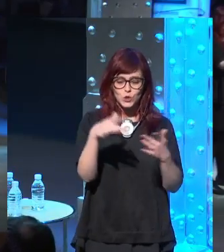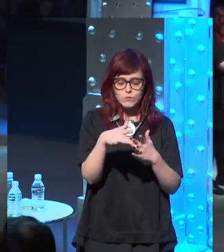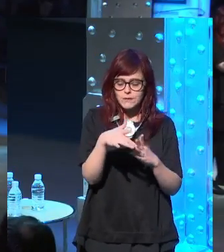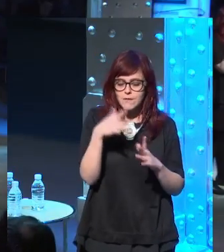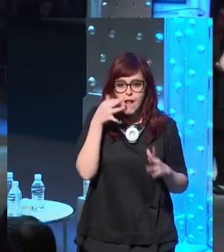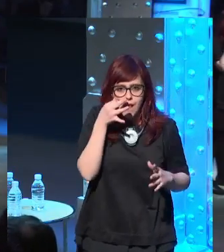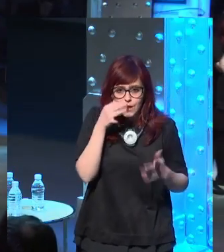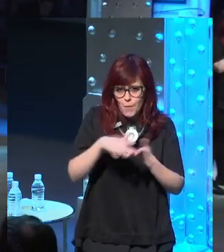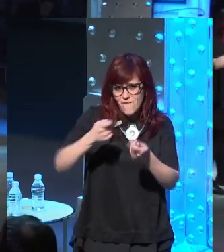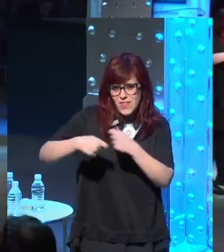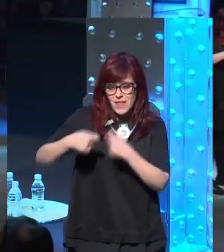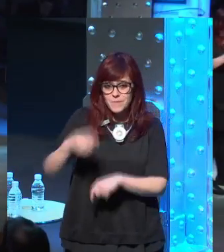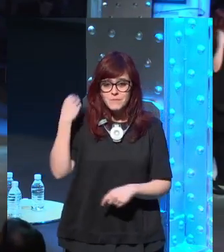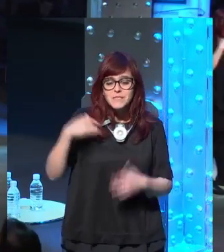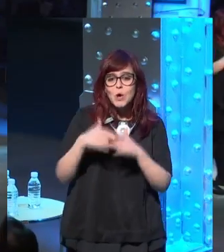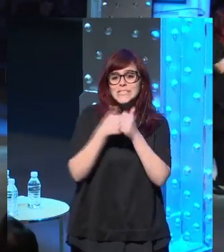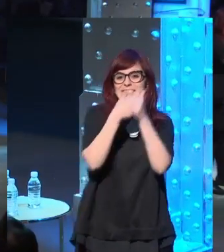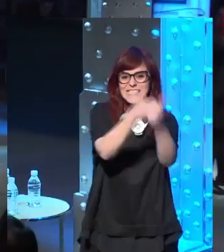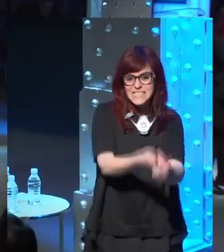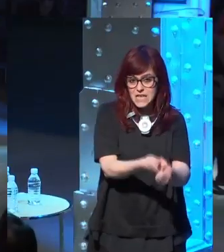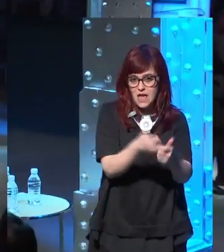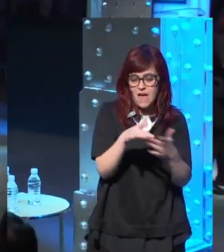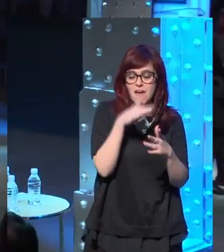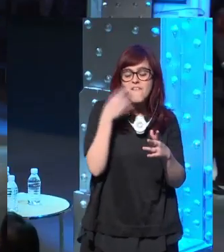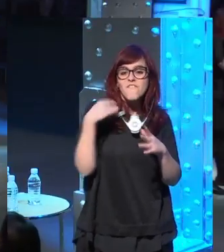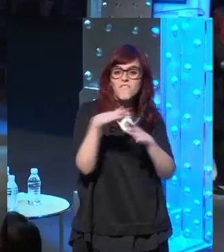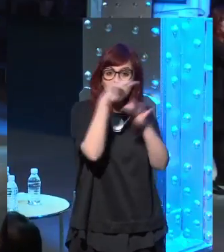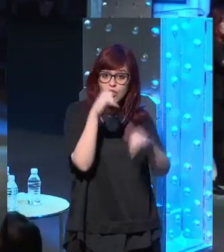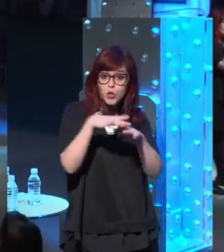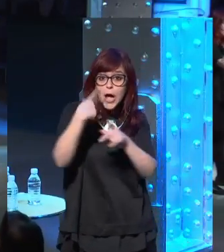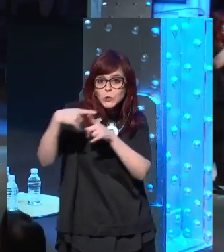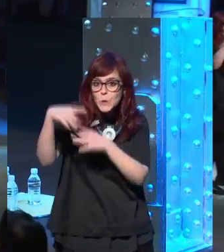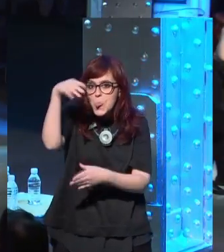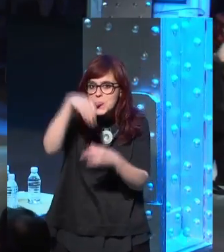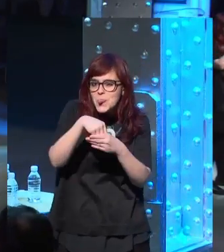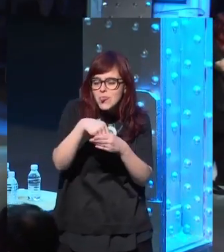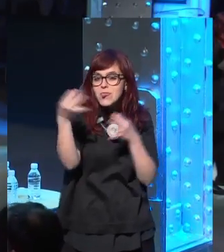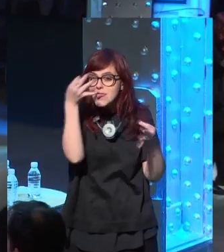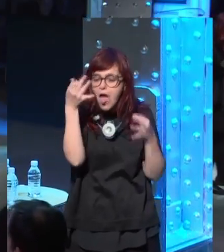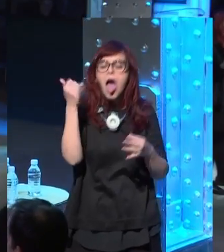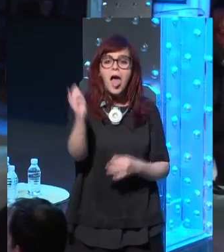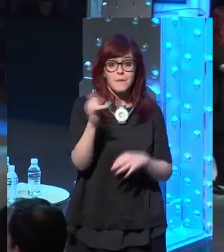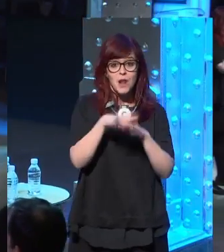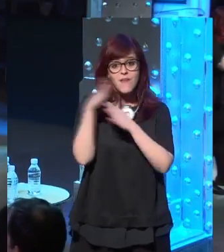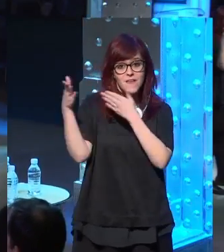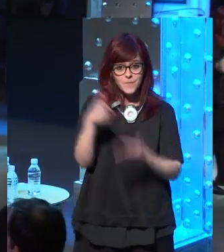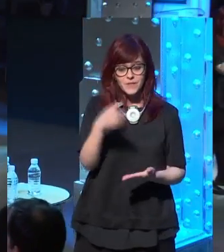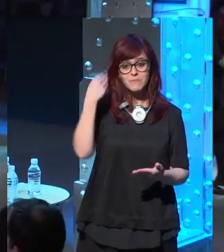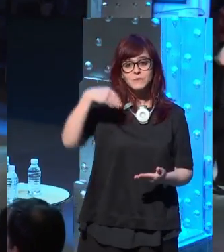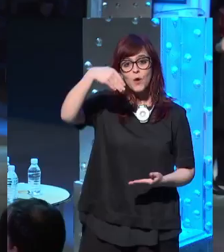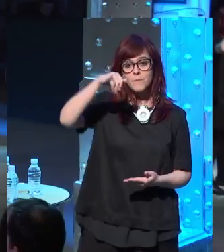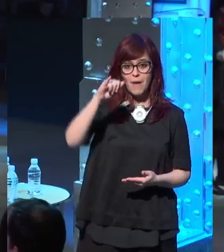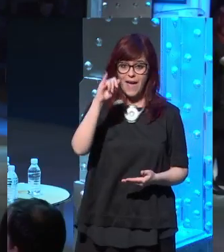first book he wrote. It's a totally bestseller, Hege, The Happiness in Small Things. And our